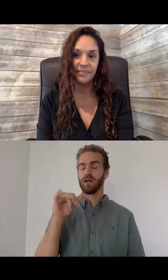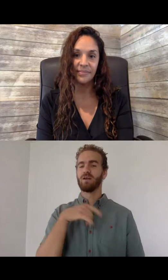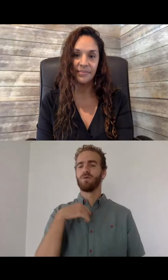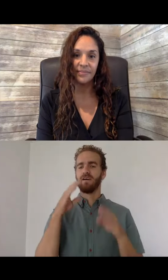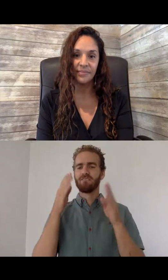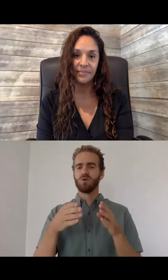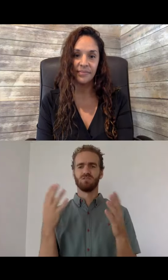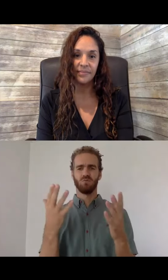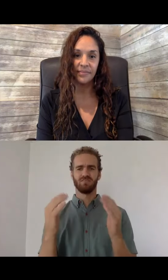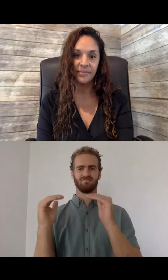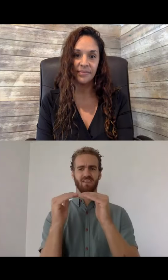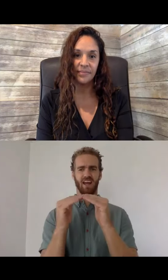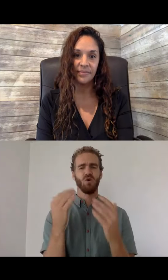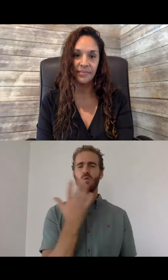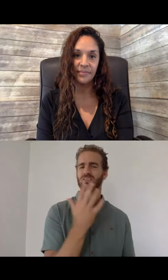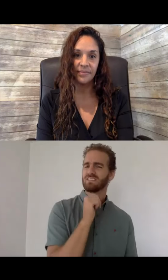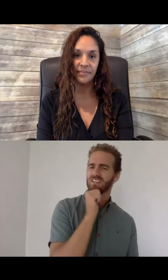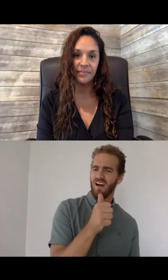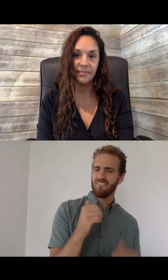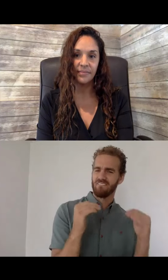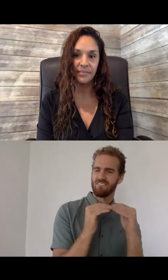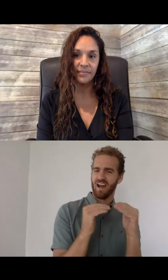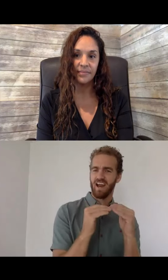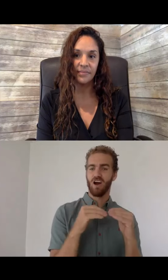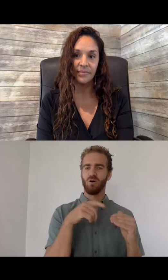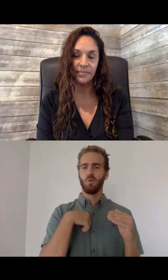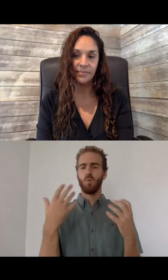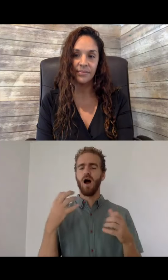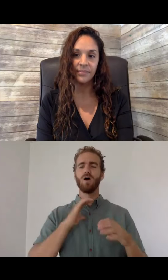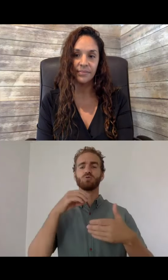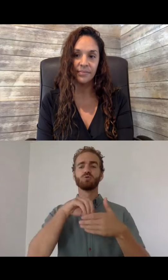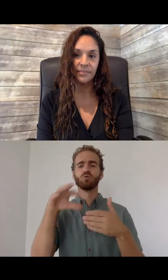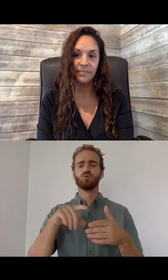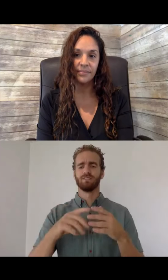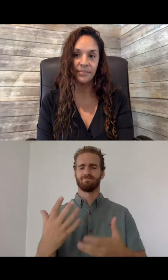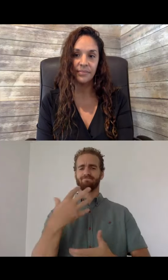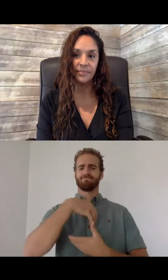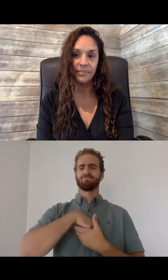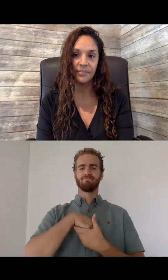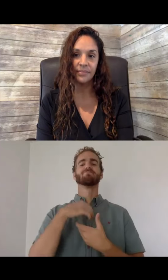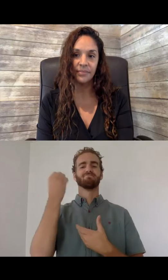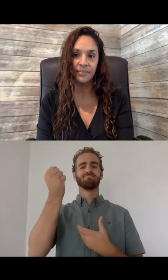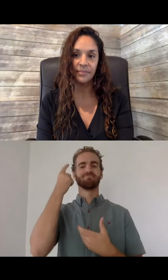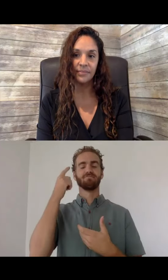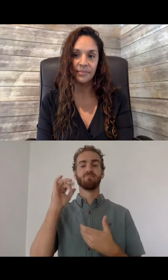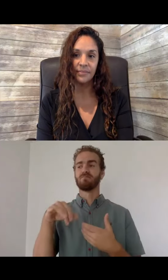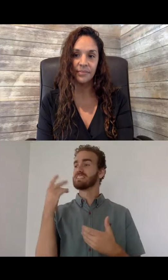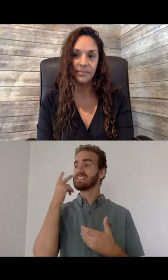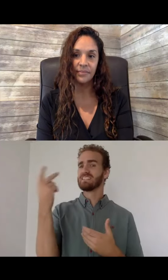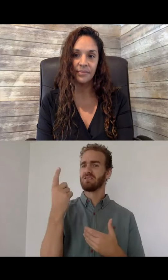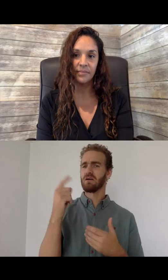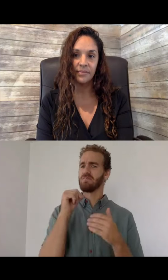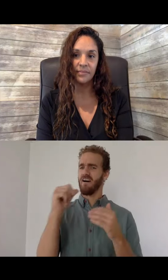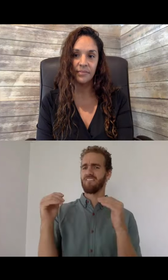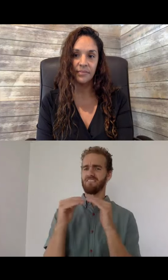of families. Equity. Focus on what's fair and what's not fair. We want our students to really embrace